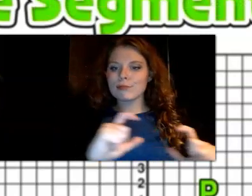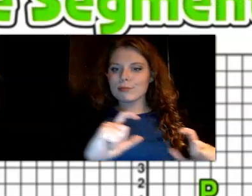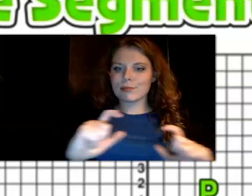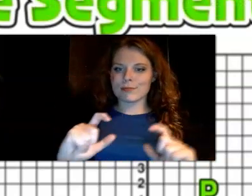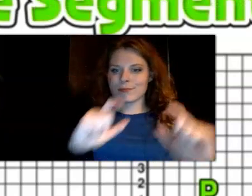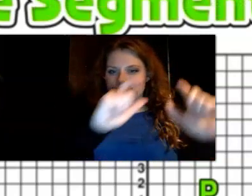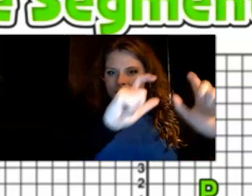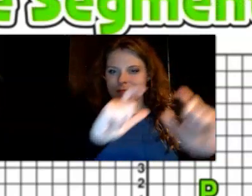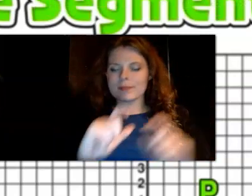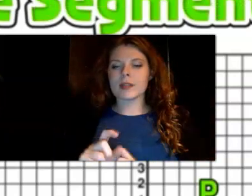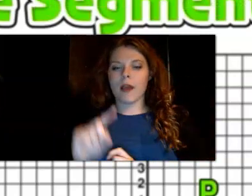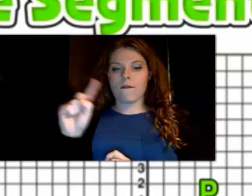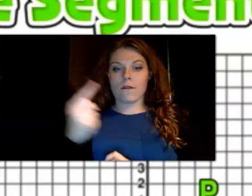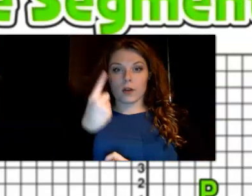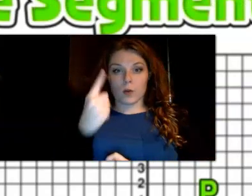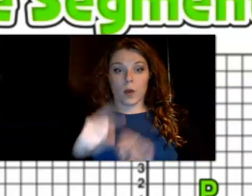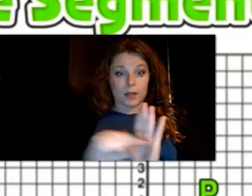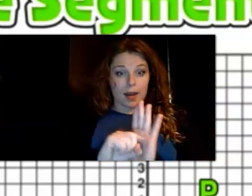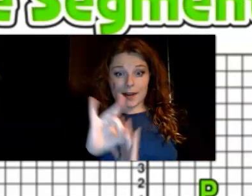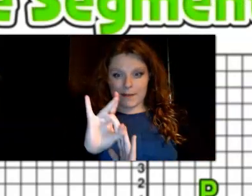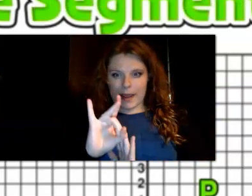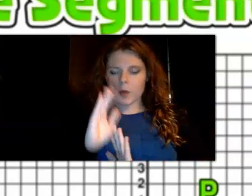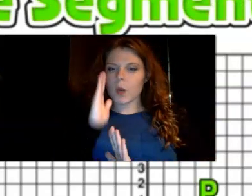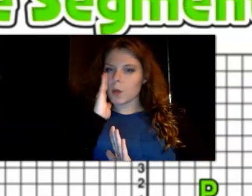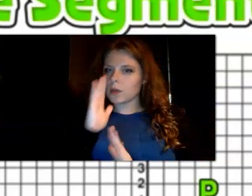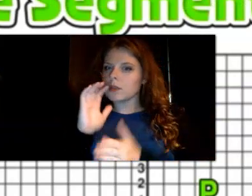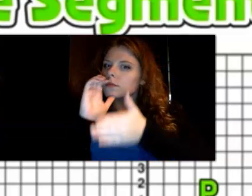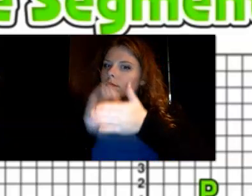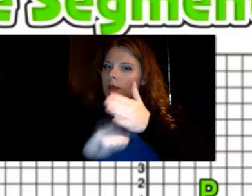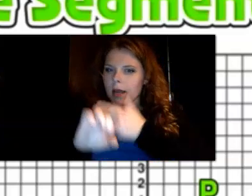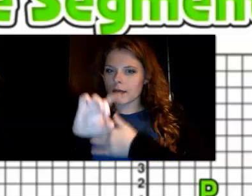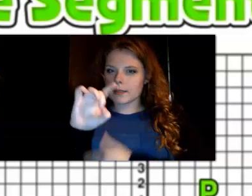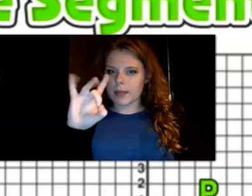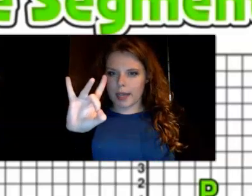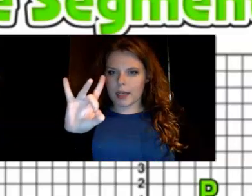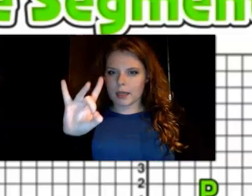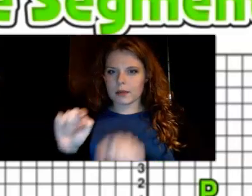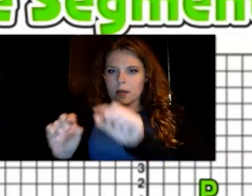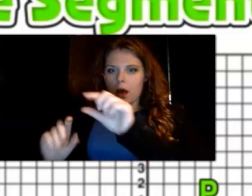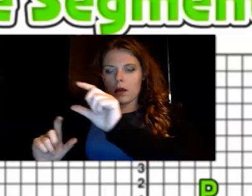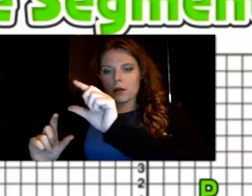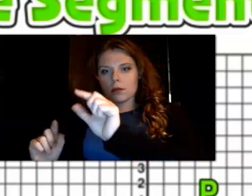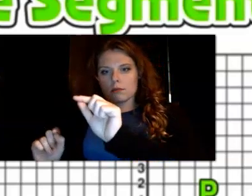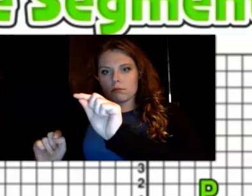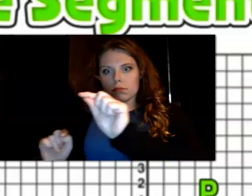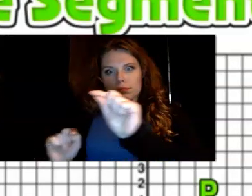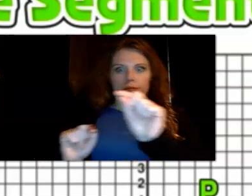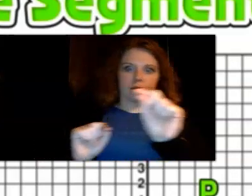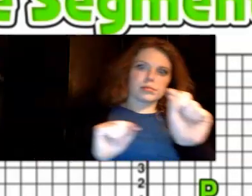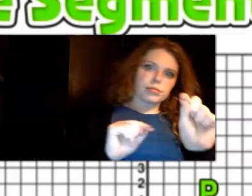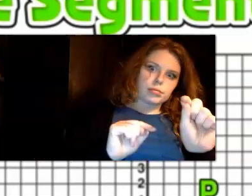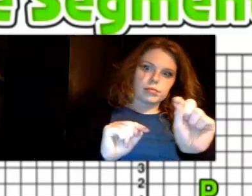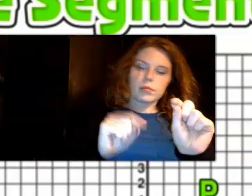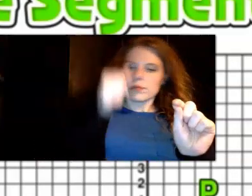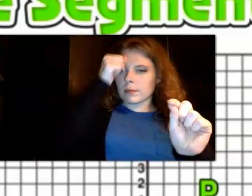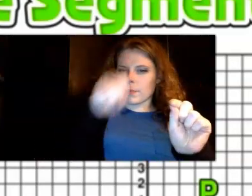our first value is a -8, we'll subtract 8 from both x values. And remember that the x-axis is